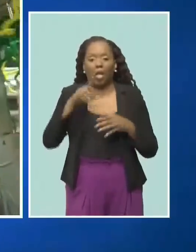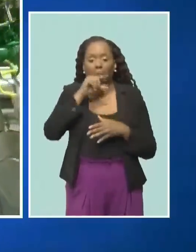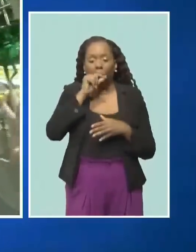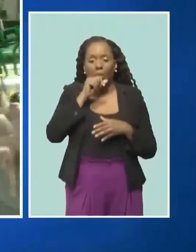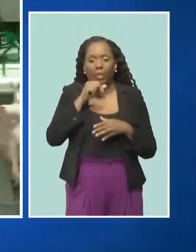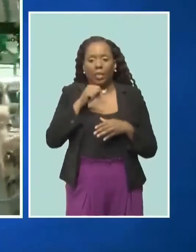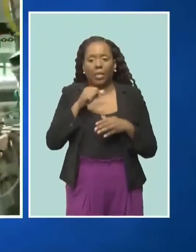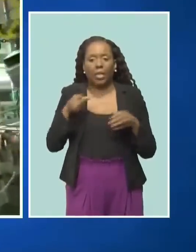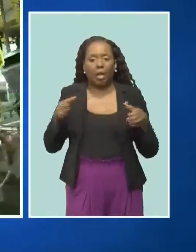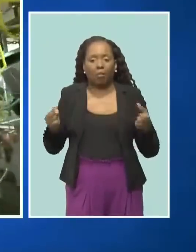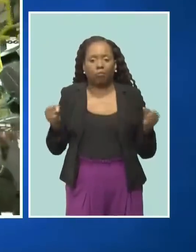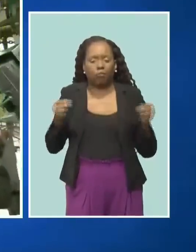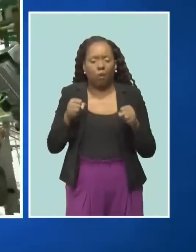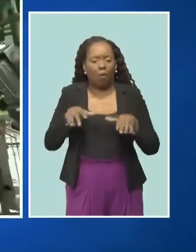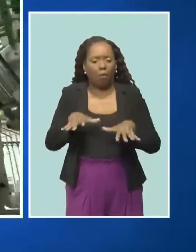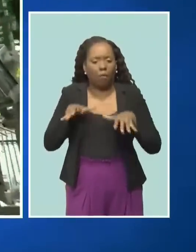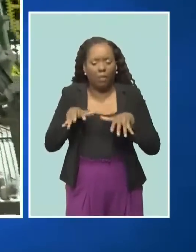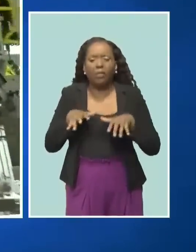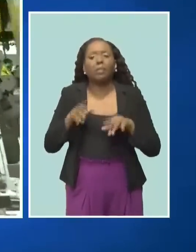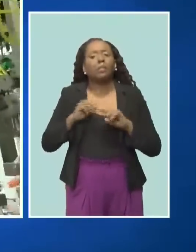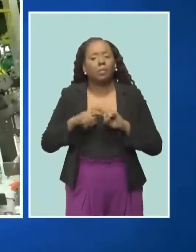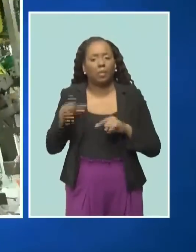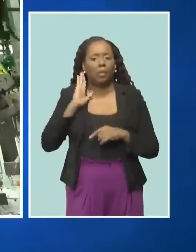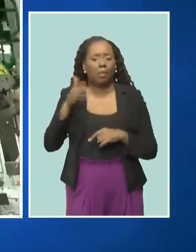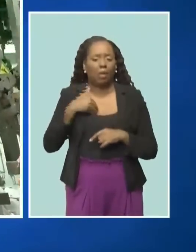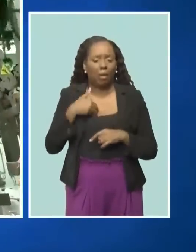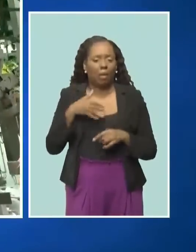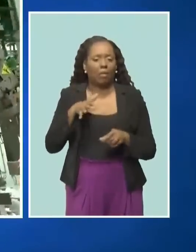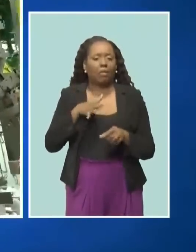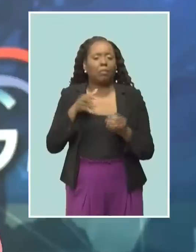Anesta Henry, CBC News.